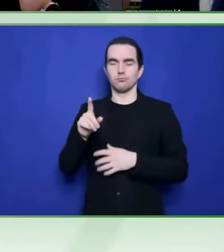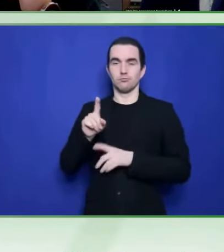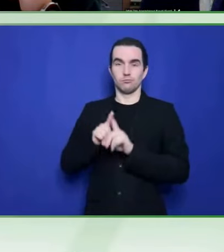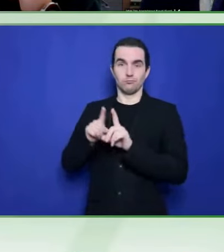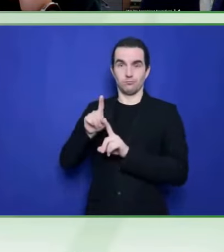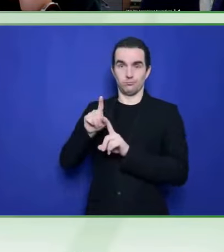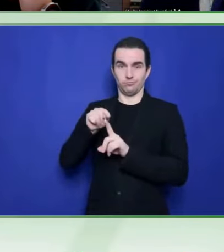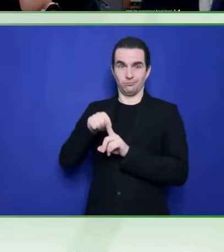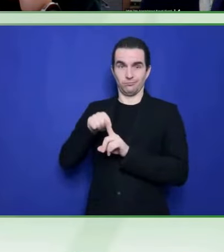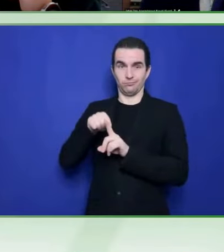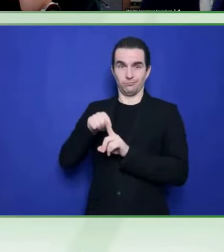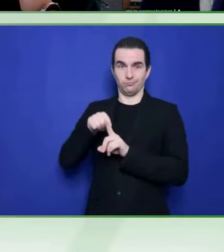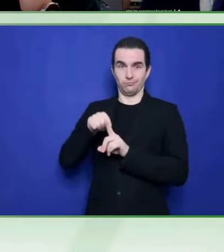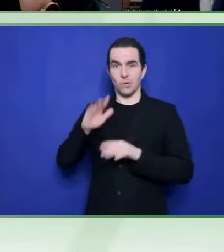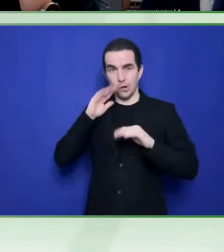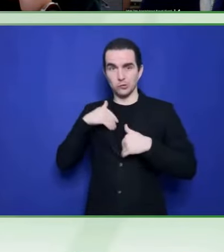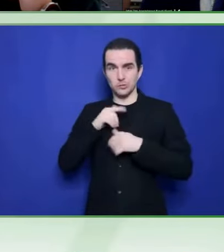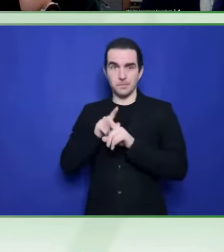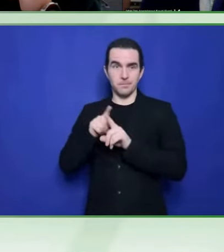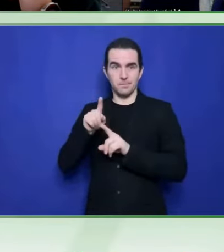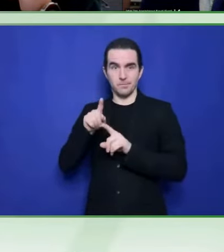Special passenger service point.